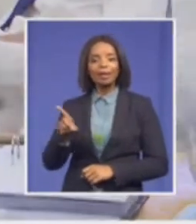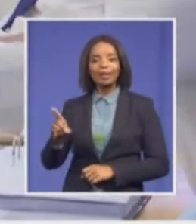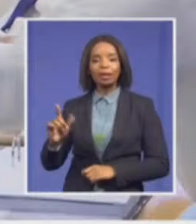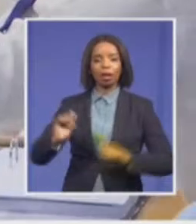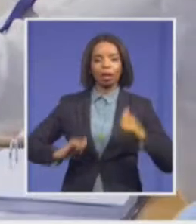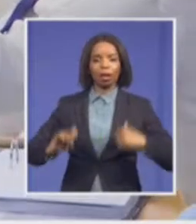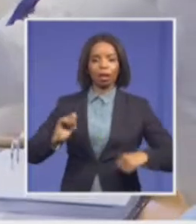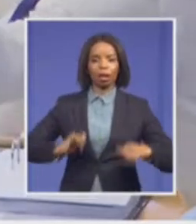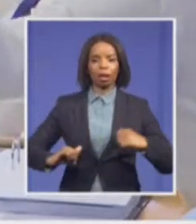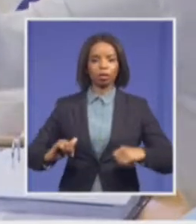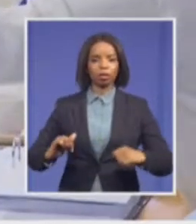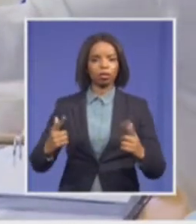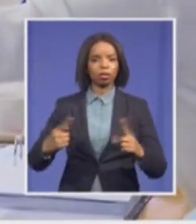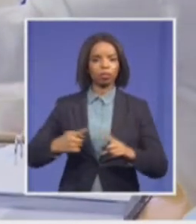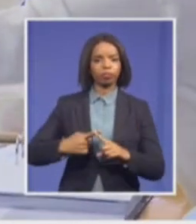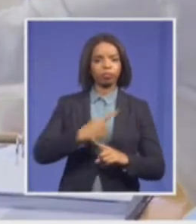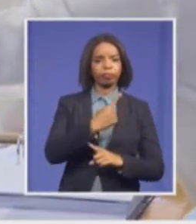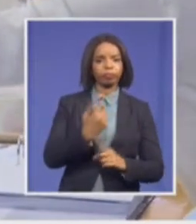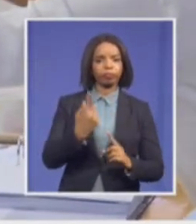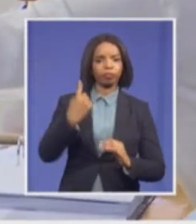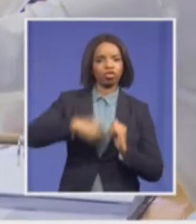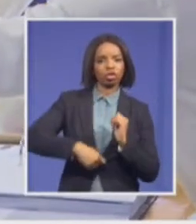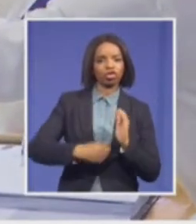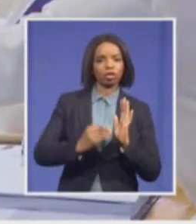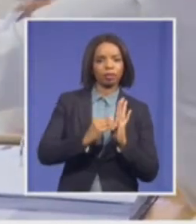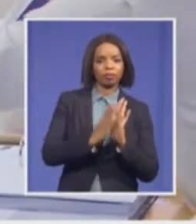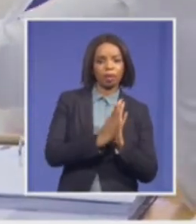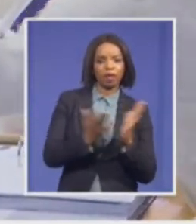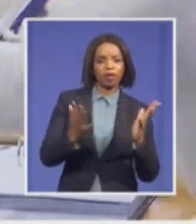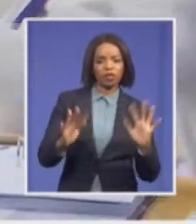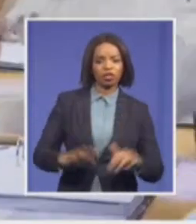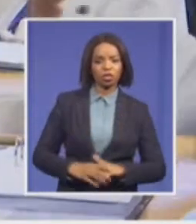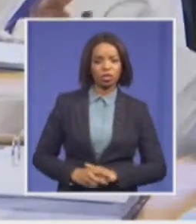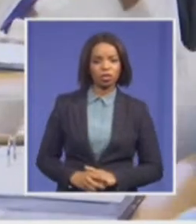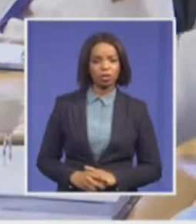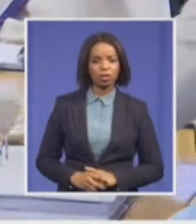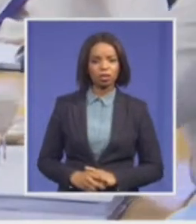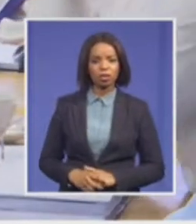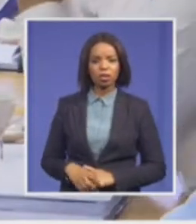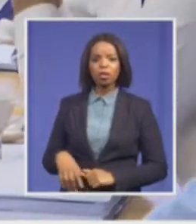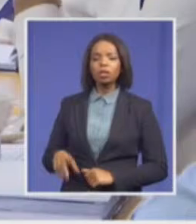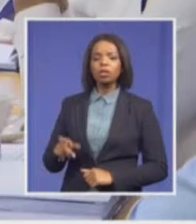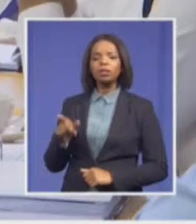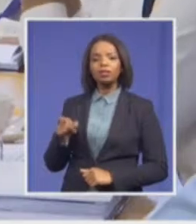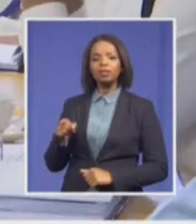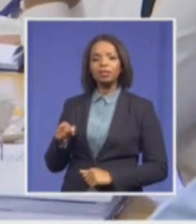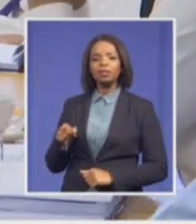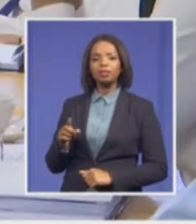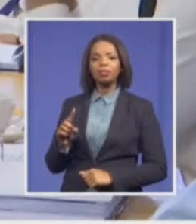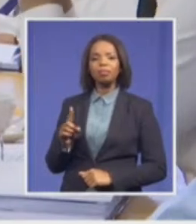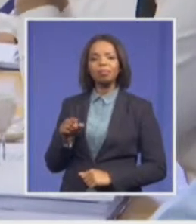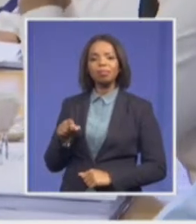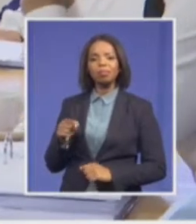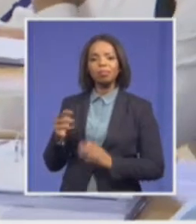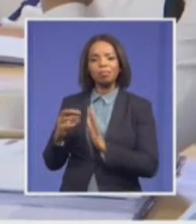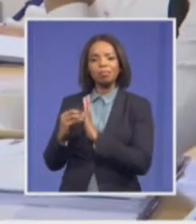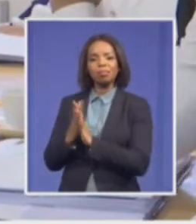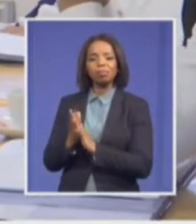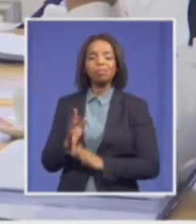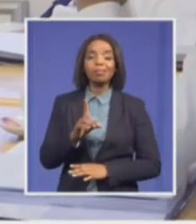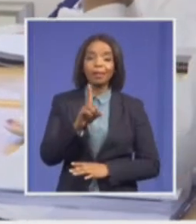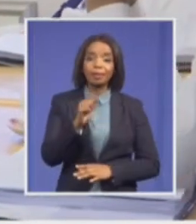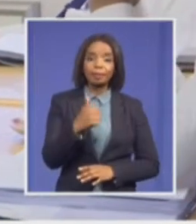Mr. Chairman, Anyhow, let me hear Mr. Bill. Mr. Bill is the analogy of a court. Yeah. If a lawyer says to another